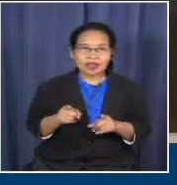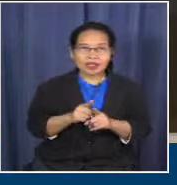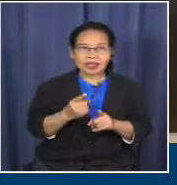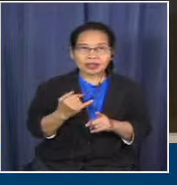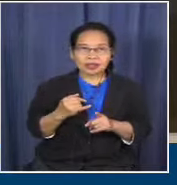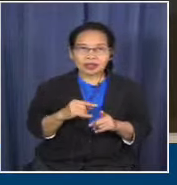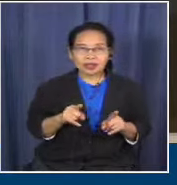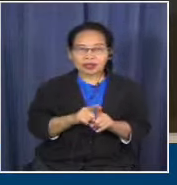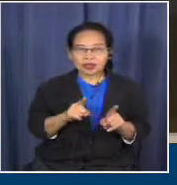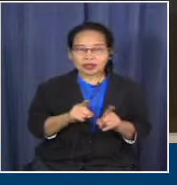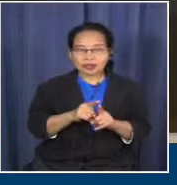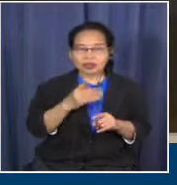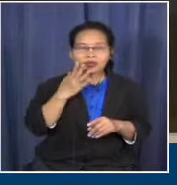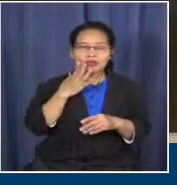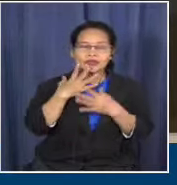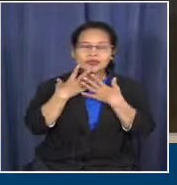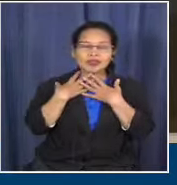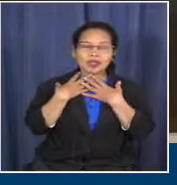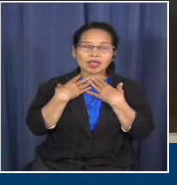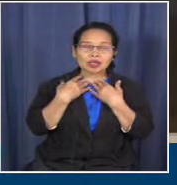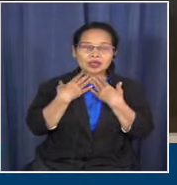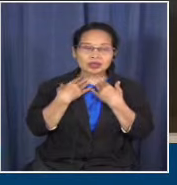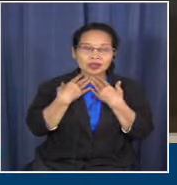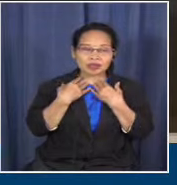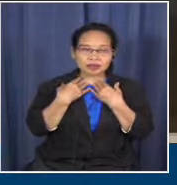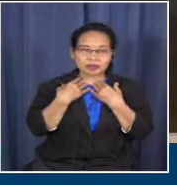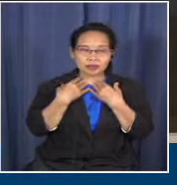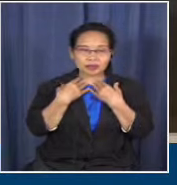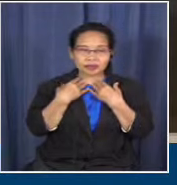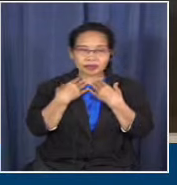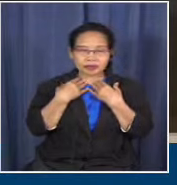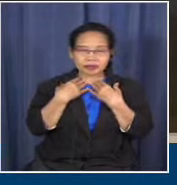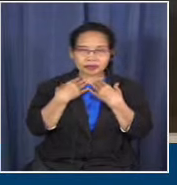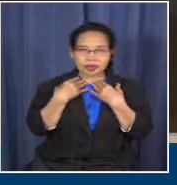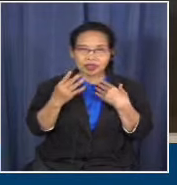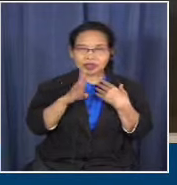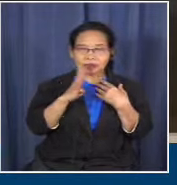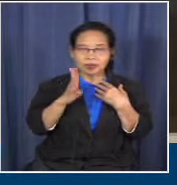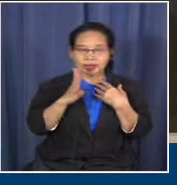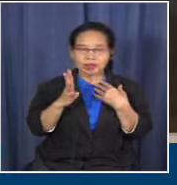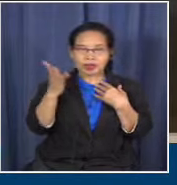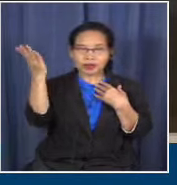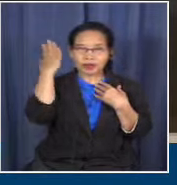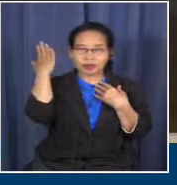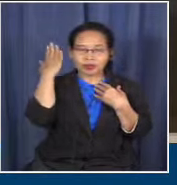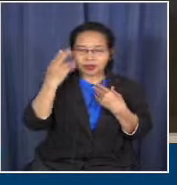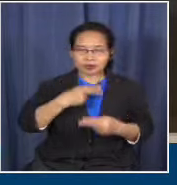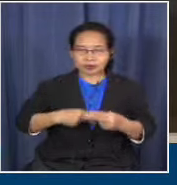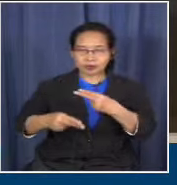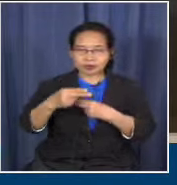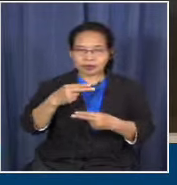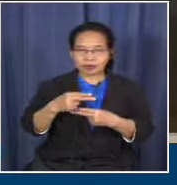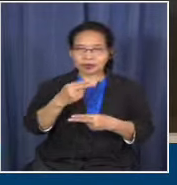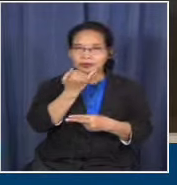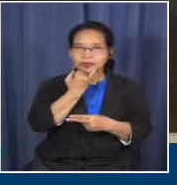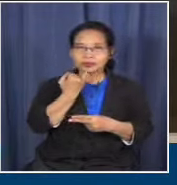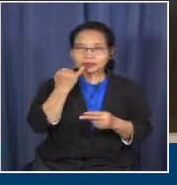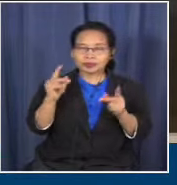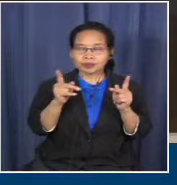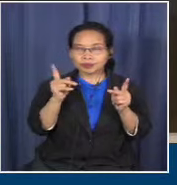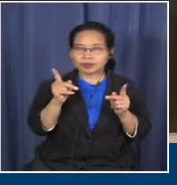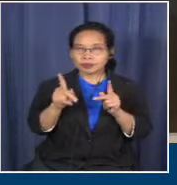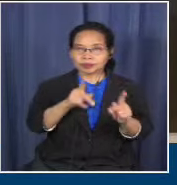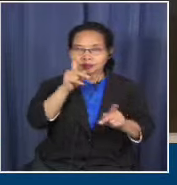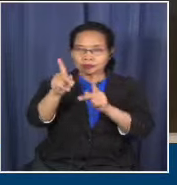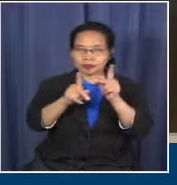after evil things, as they also lusted. past history of the Israelites as a